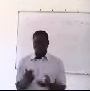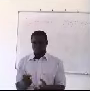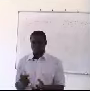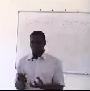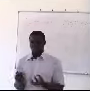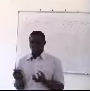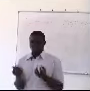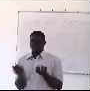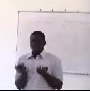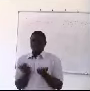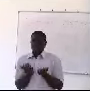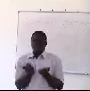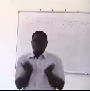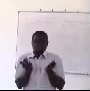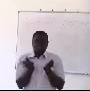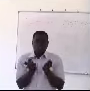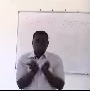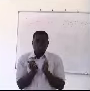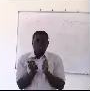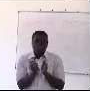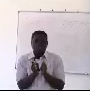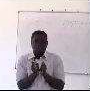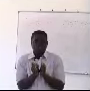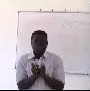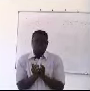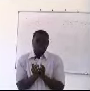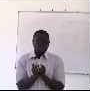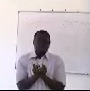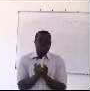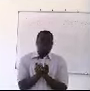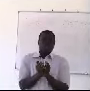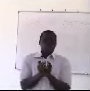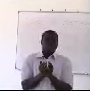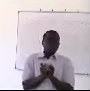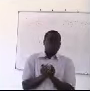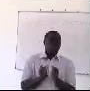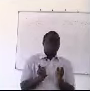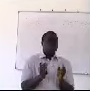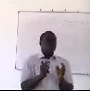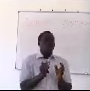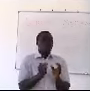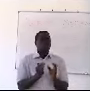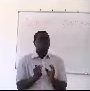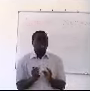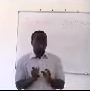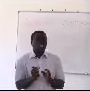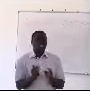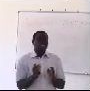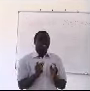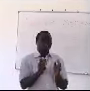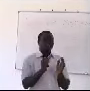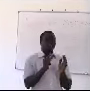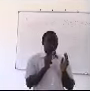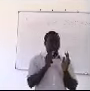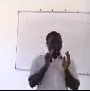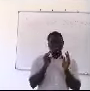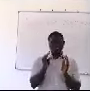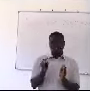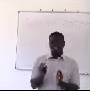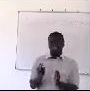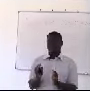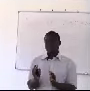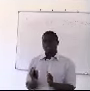nervous system constricts the arteries, so that the arteries, they are constrict, they are a bit closer.